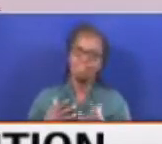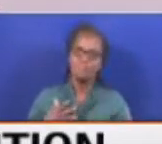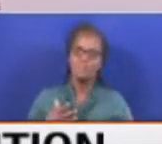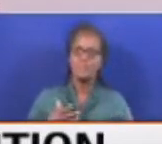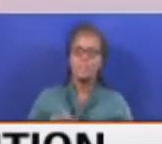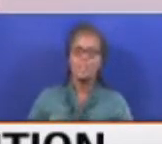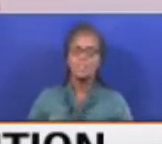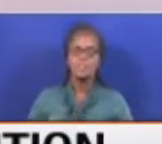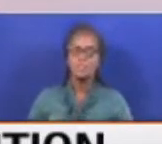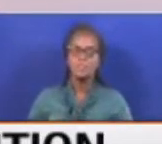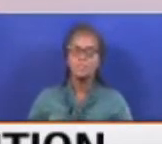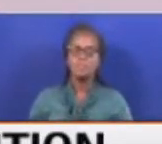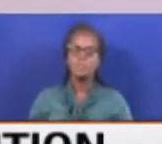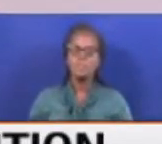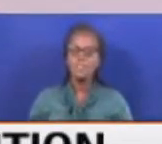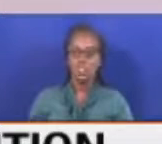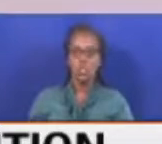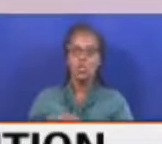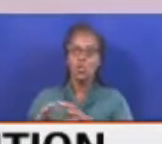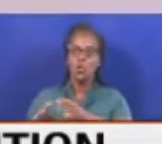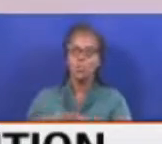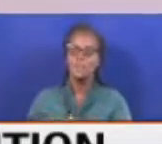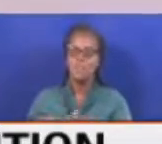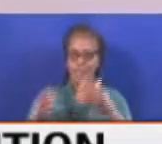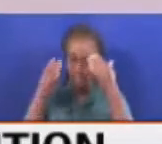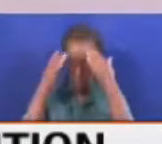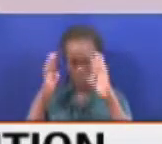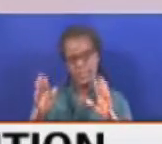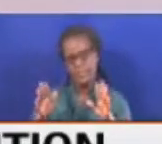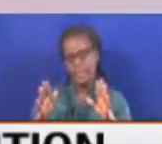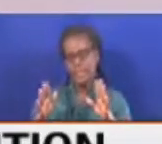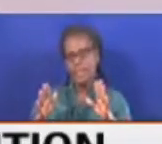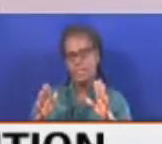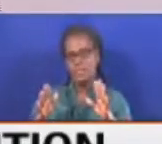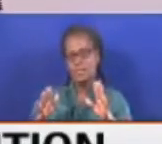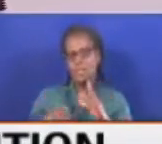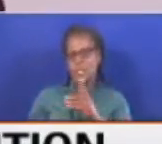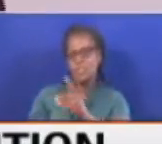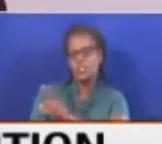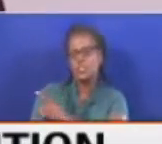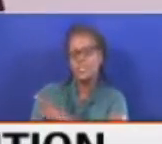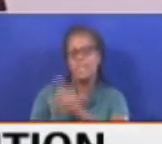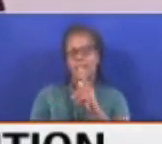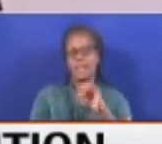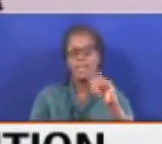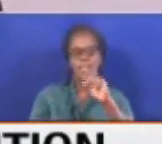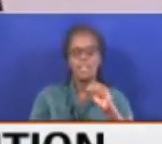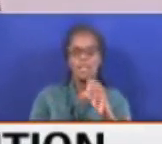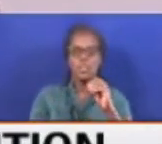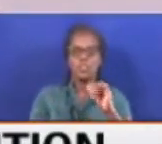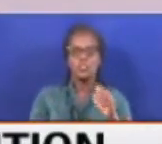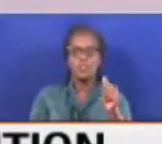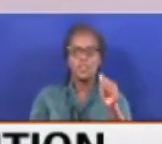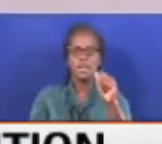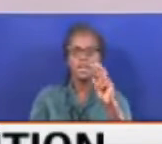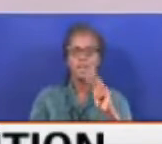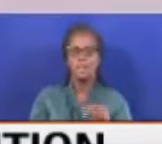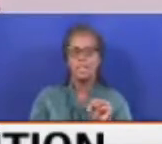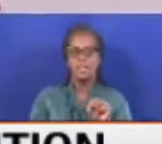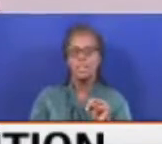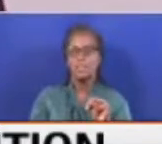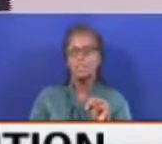Community Advocacy and Awareness Crown Trust, and Dr. Philip Kisoyan, who's the Lead Natural Resource